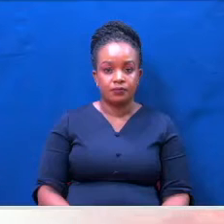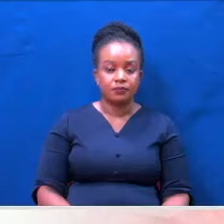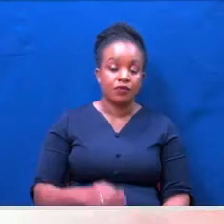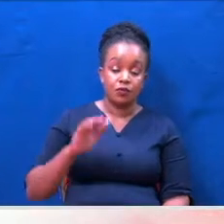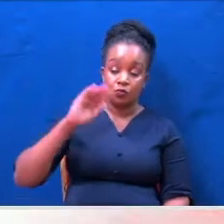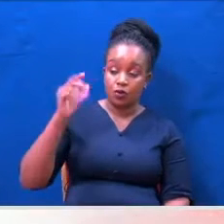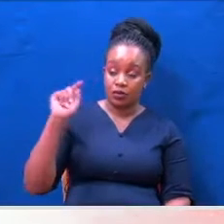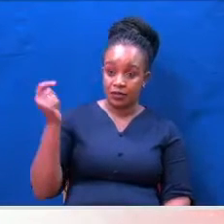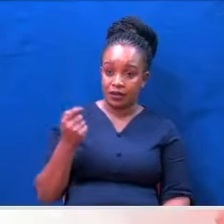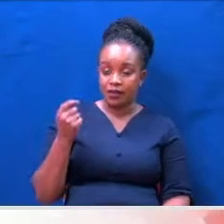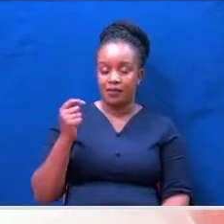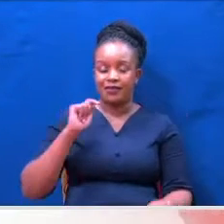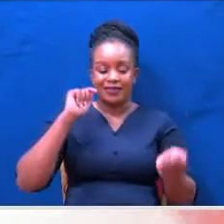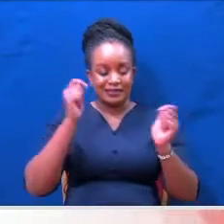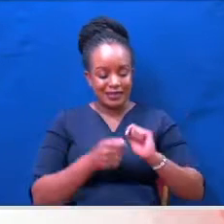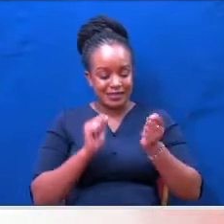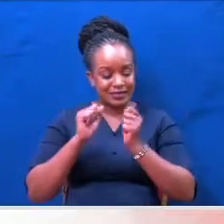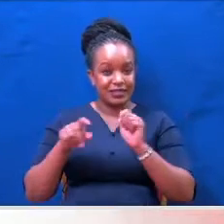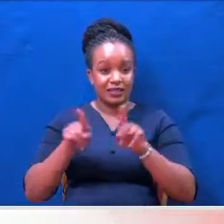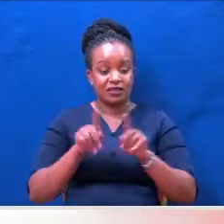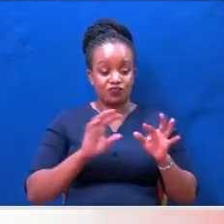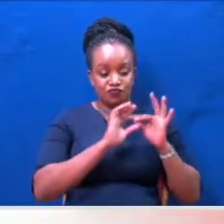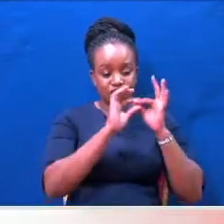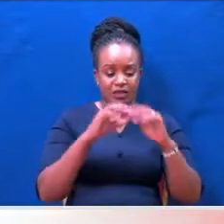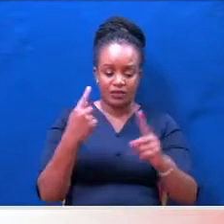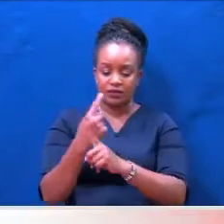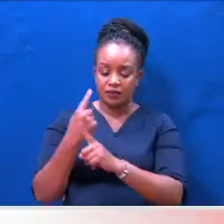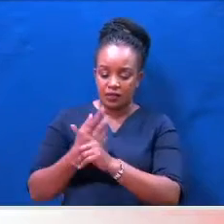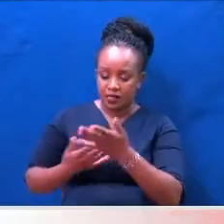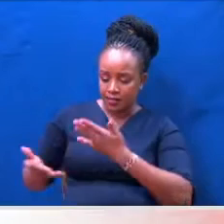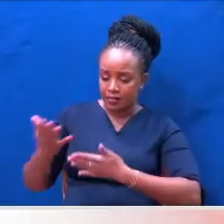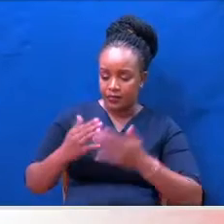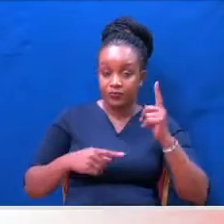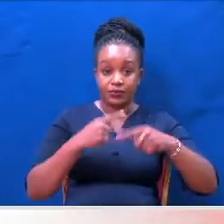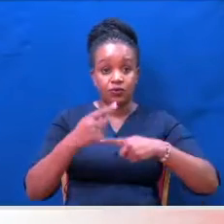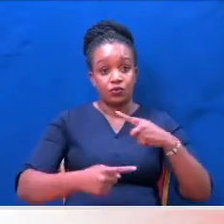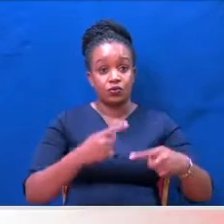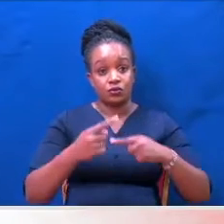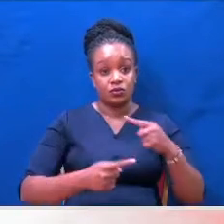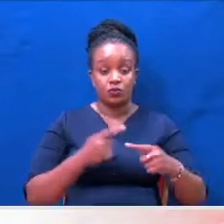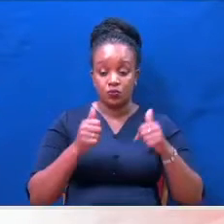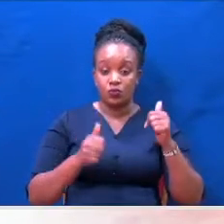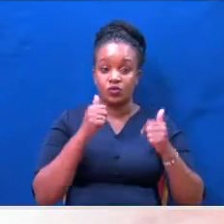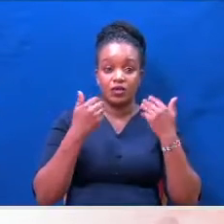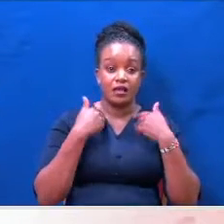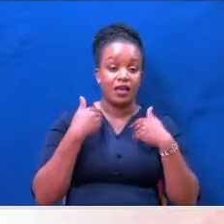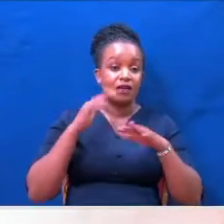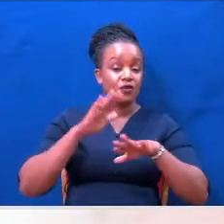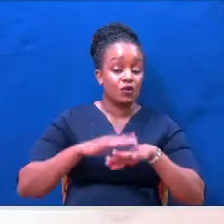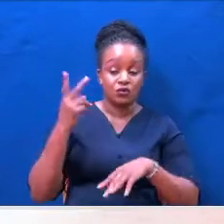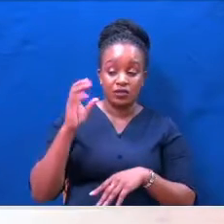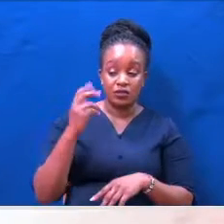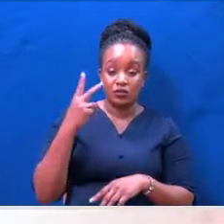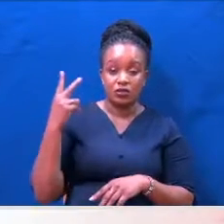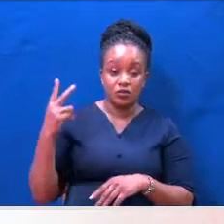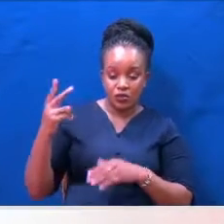Kenya region, as coalition and divisive talks take center stage, weighing in pressure as the 2022 elections draw